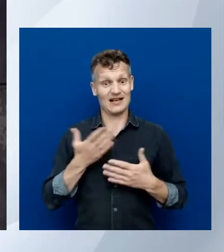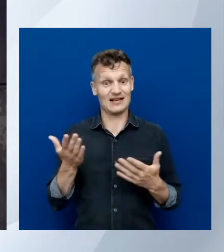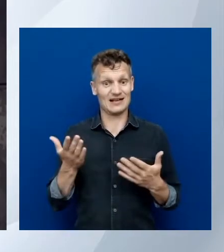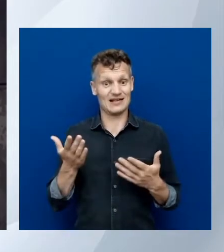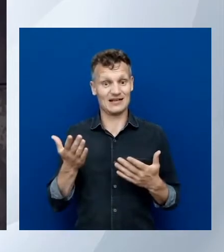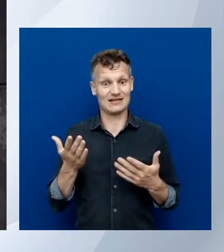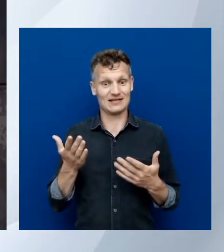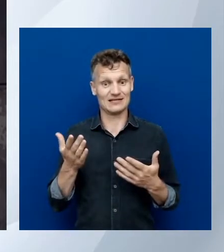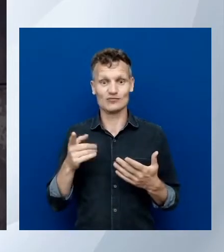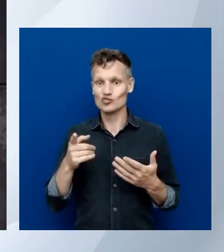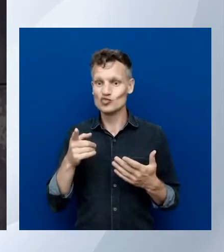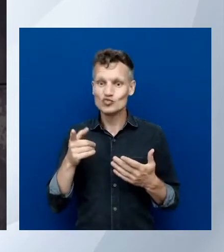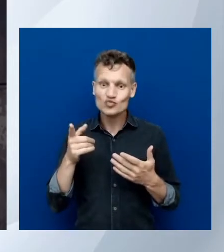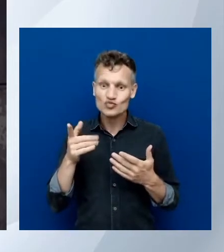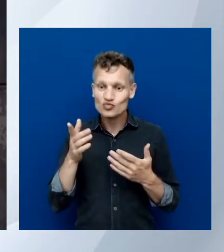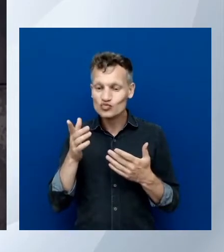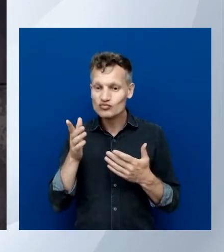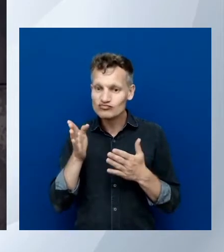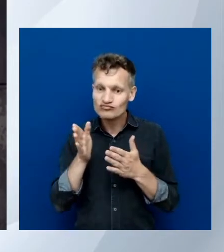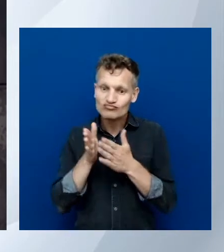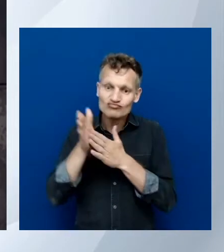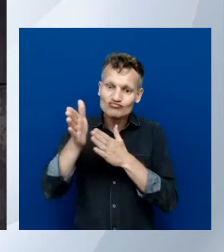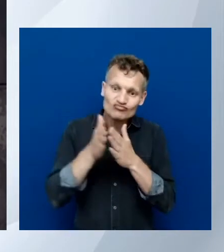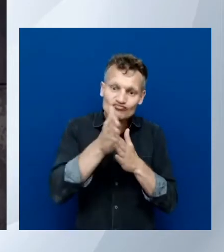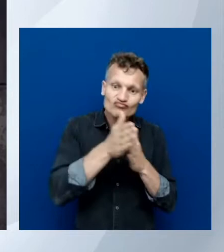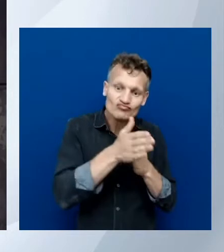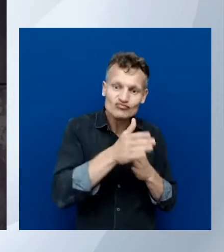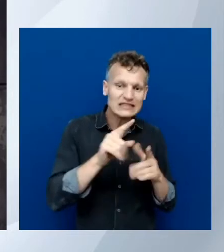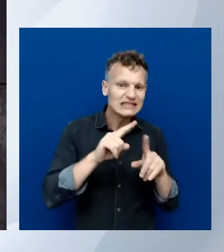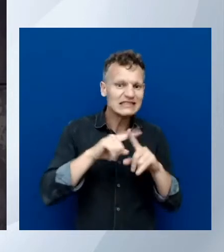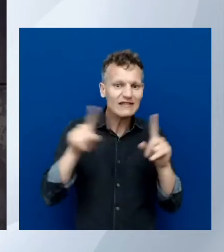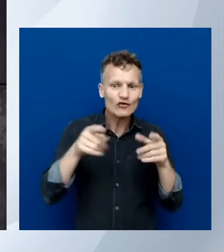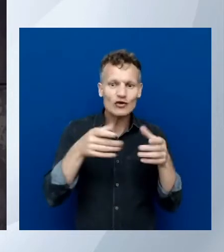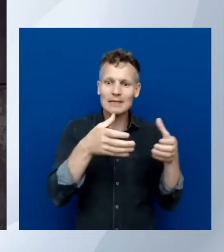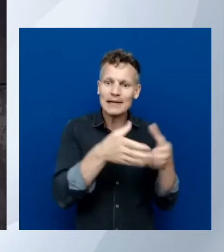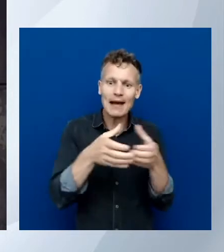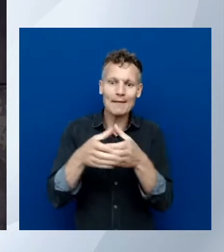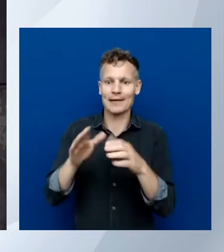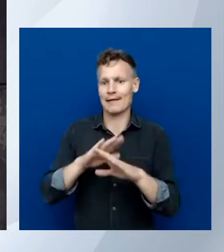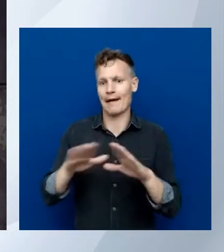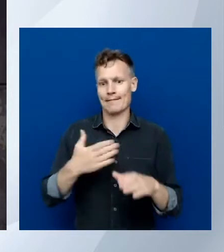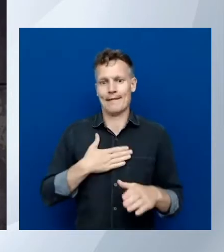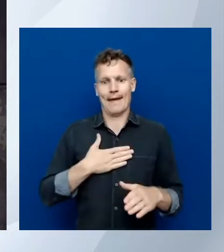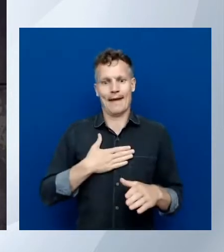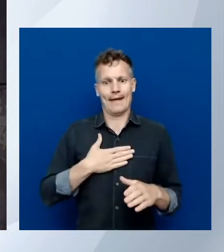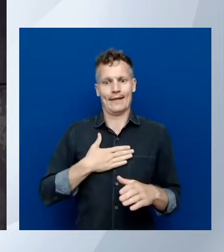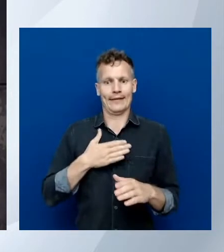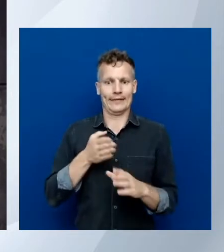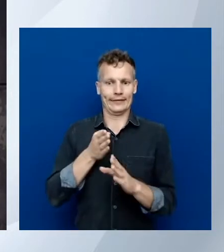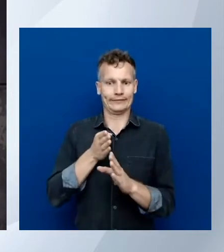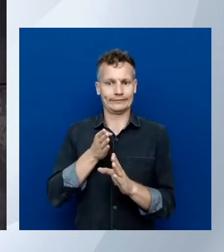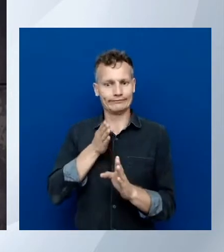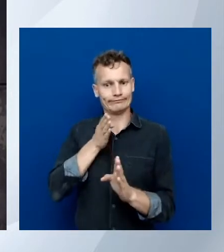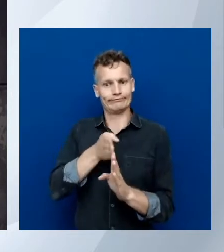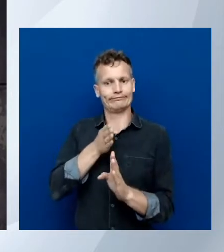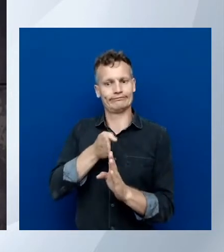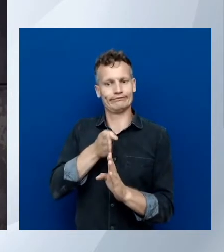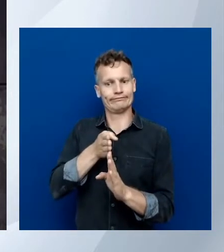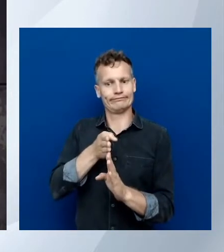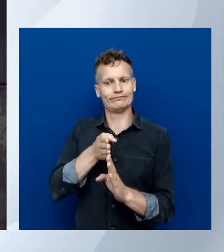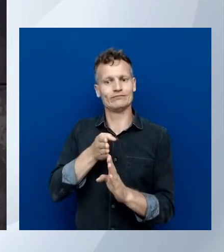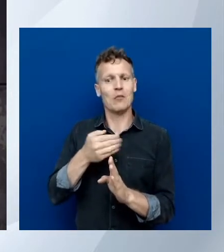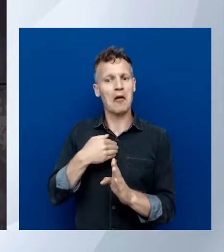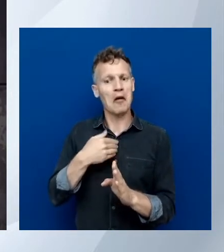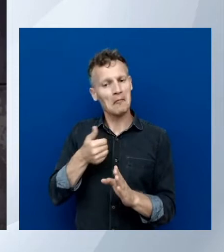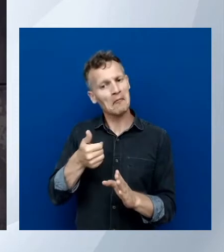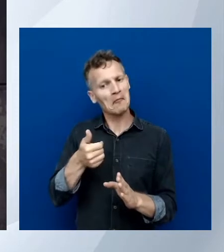and stuff like that. Yeah. I do attend also other things than my regular serverless bubble. So I also really appreciate that. So one of